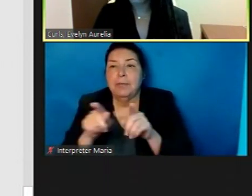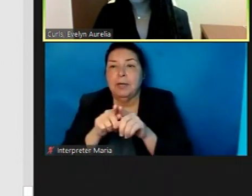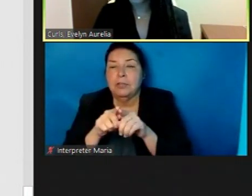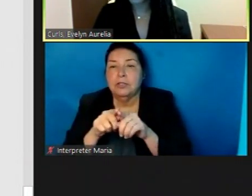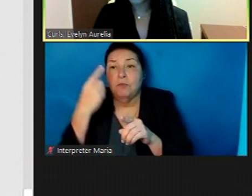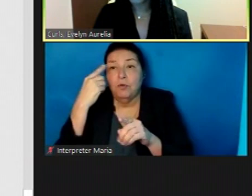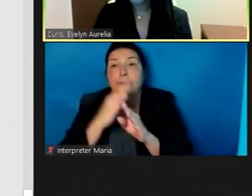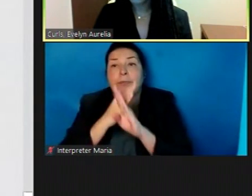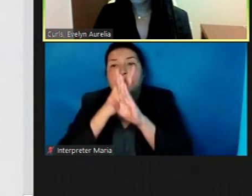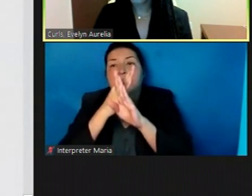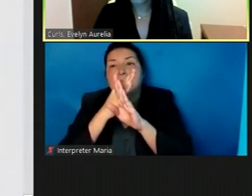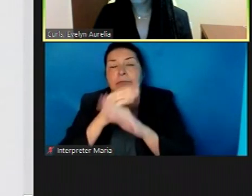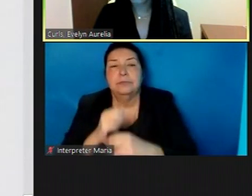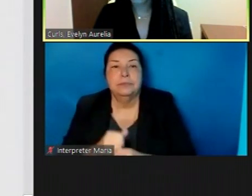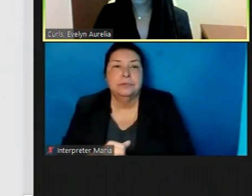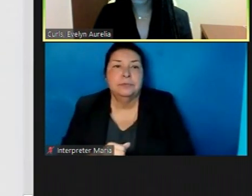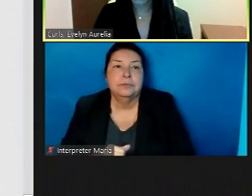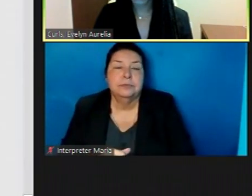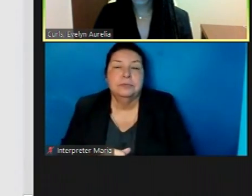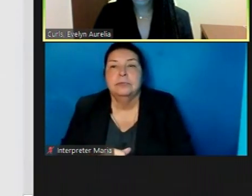protection.